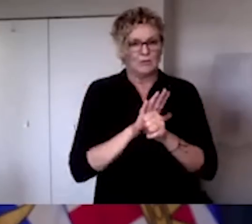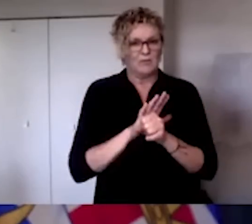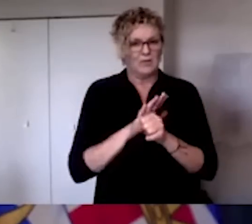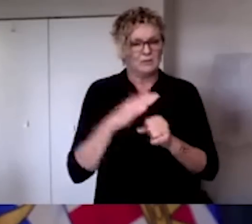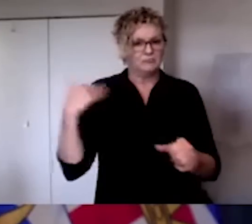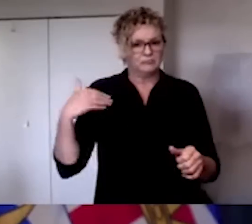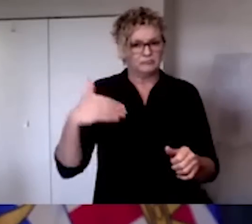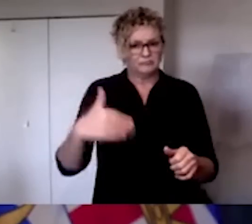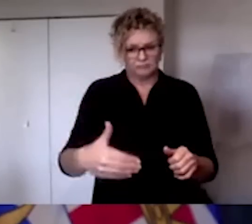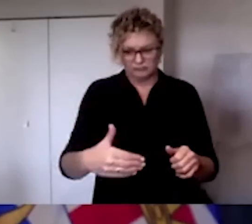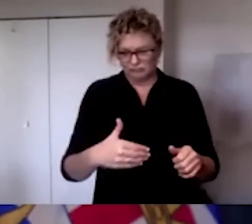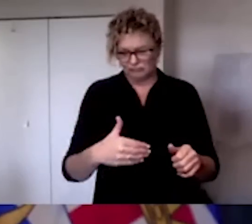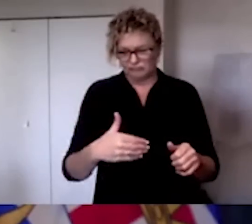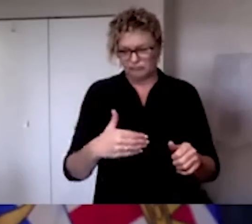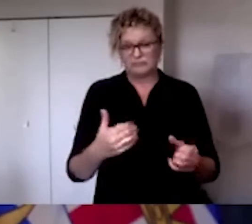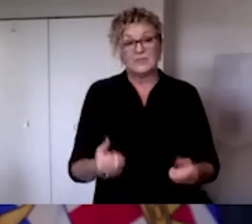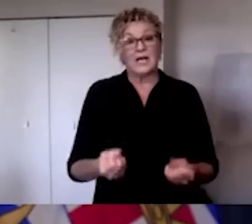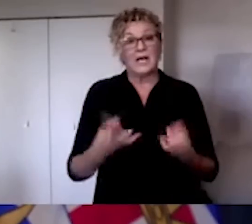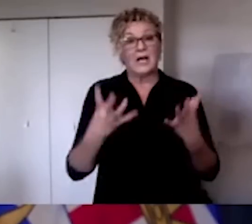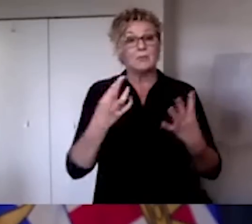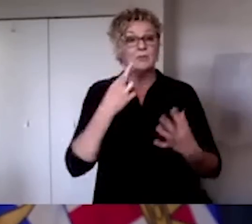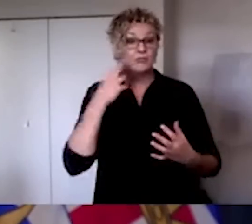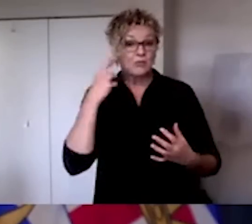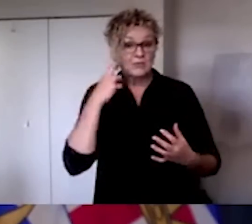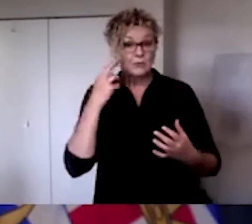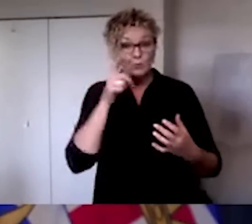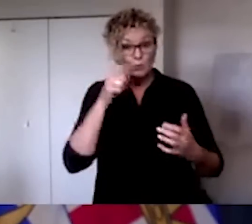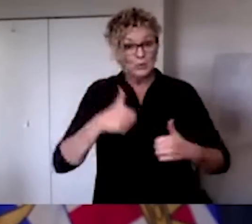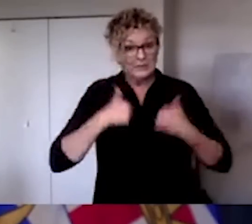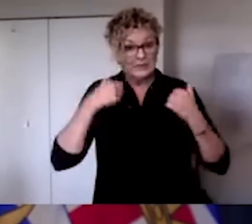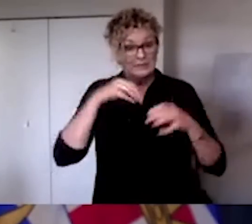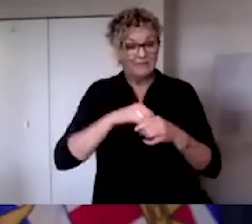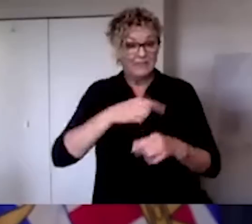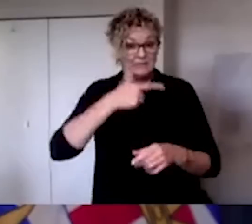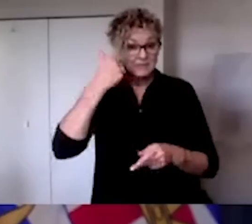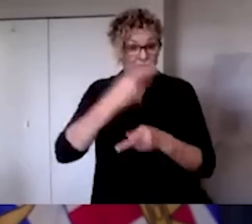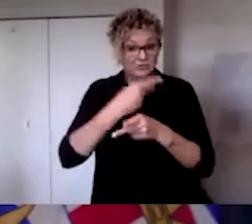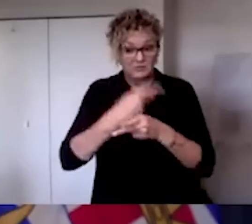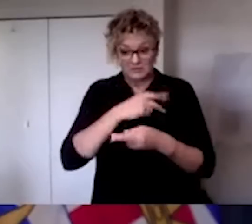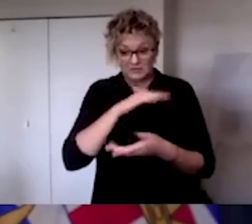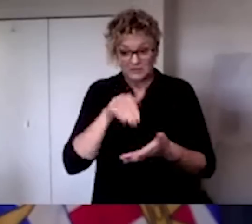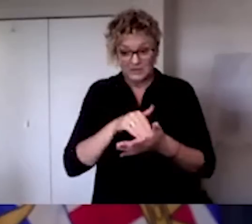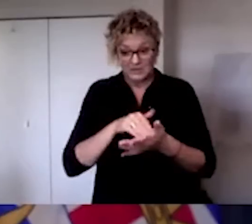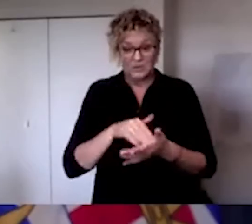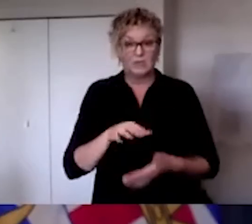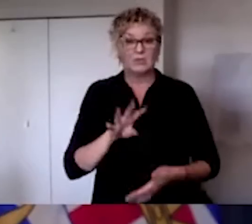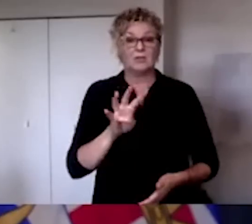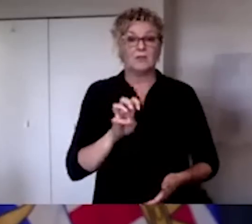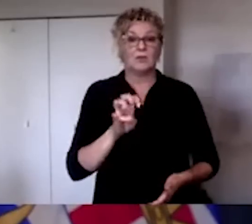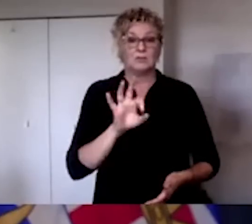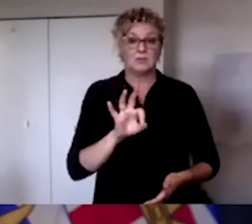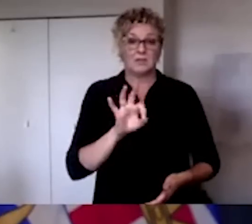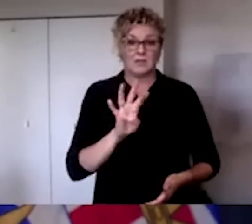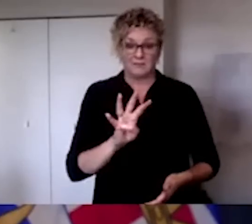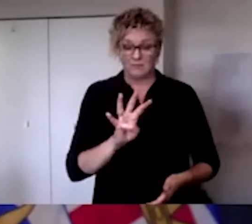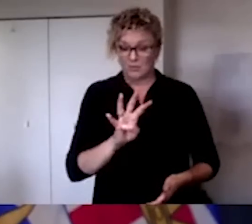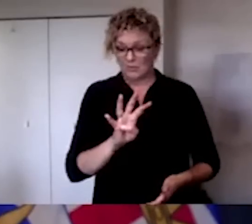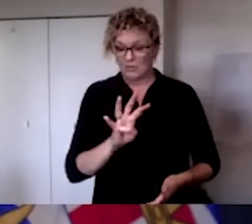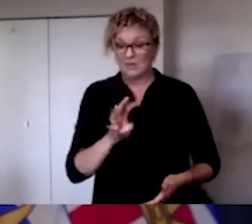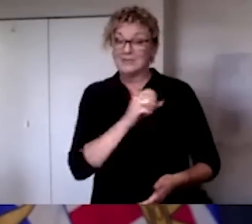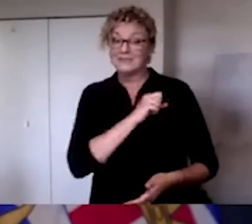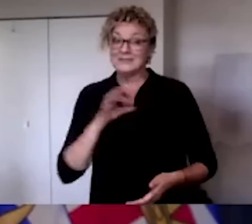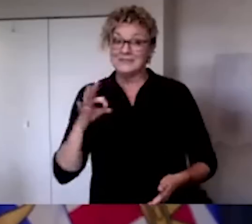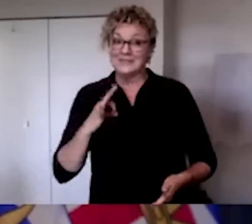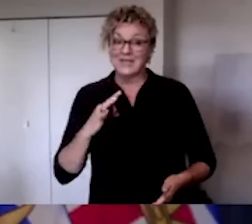837 total cases, 494 residents, and 335 staff. Additionally, we have 1